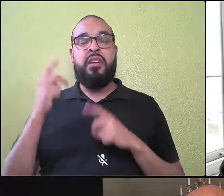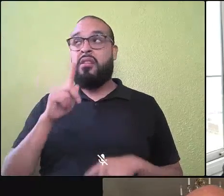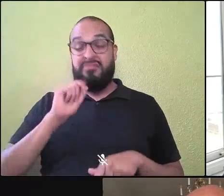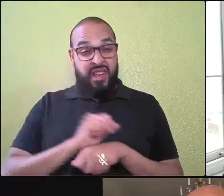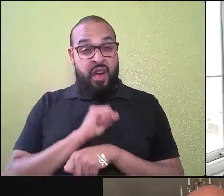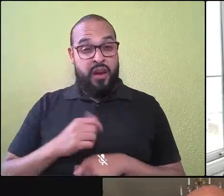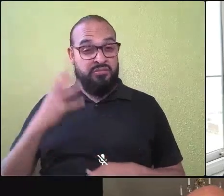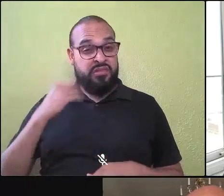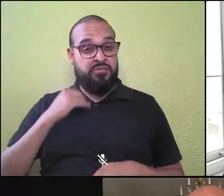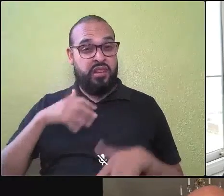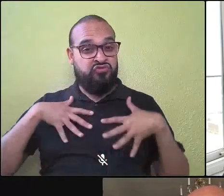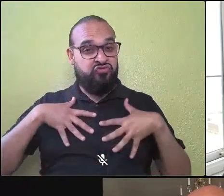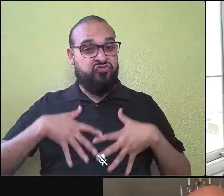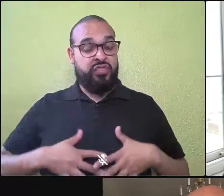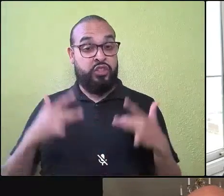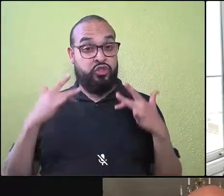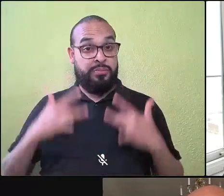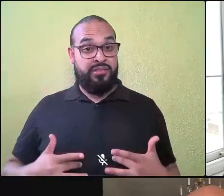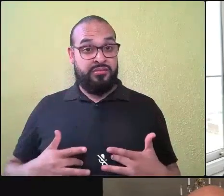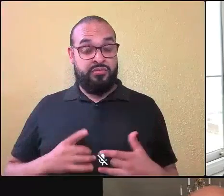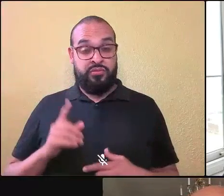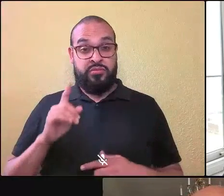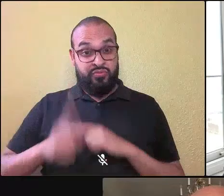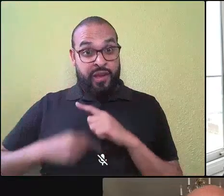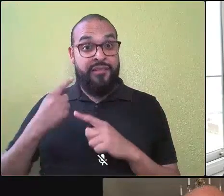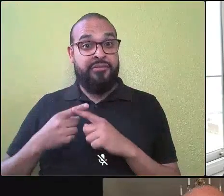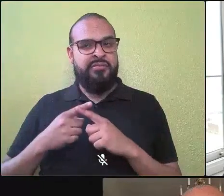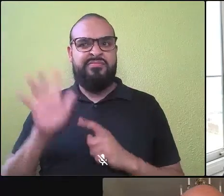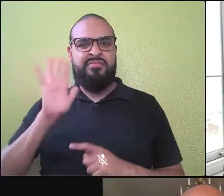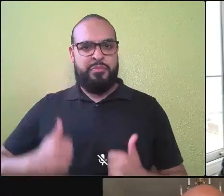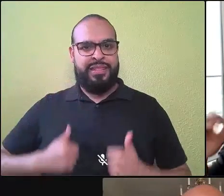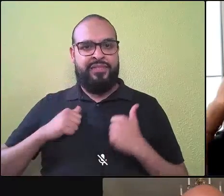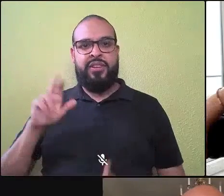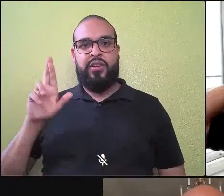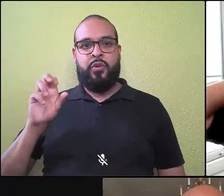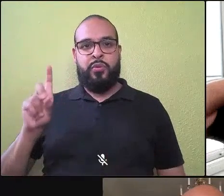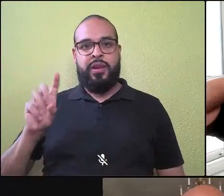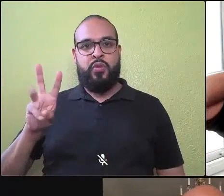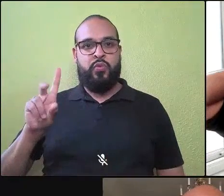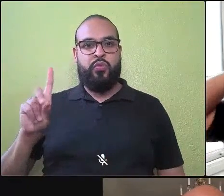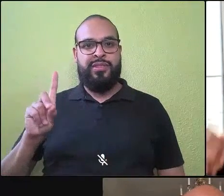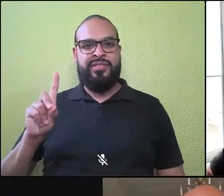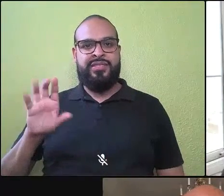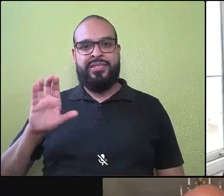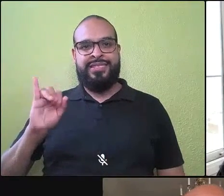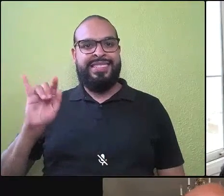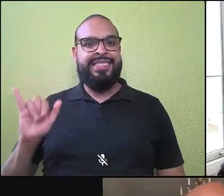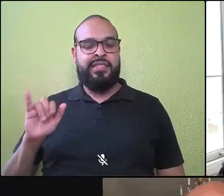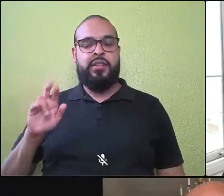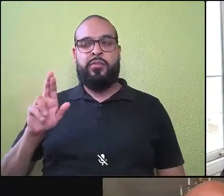ways in which I survive in a space that wasn't designed for me. Yeah. No, thank y'all for sharing. Yeah, I can